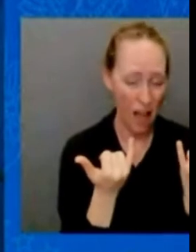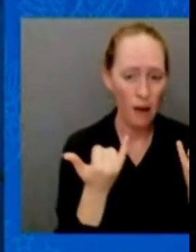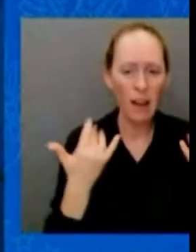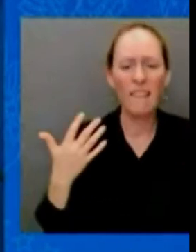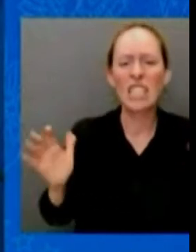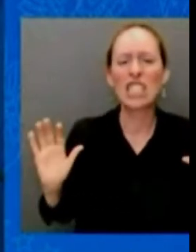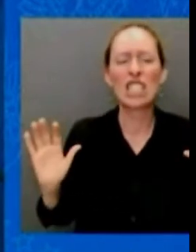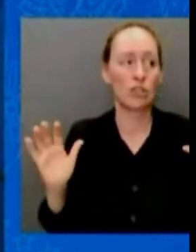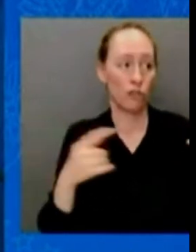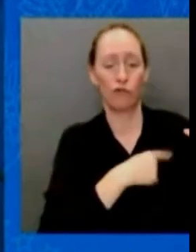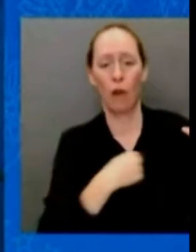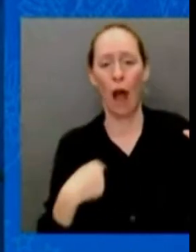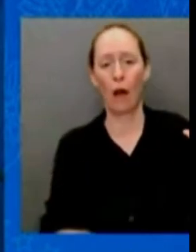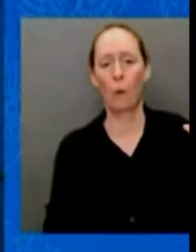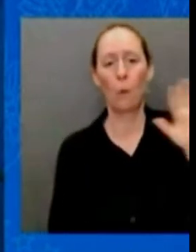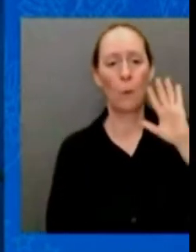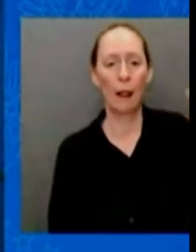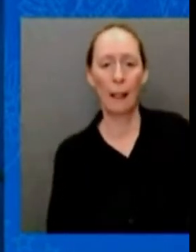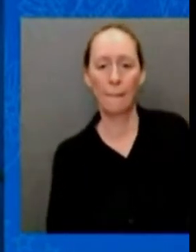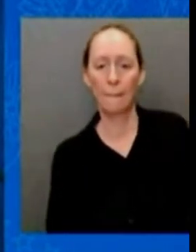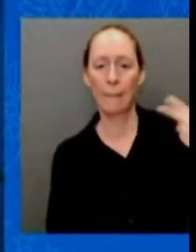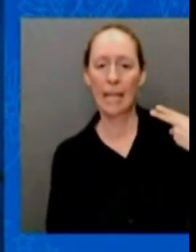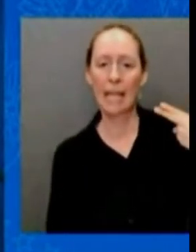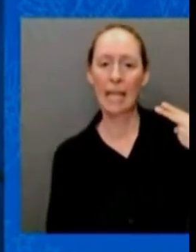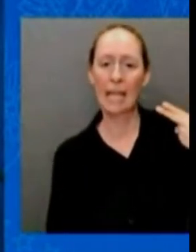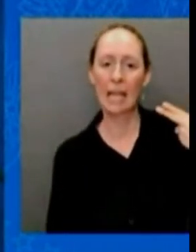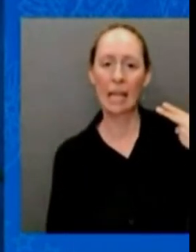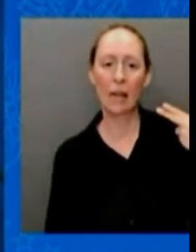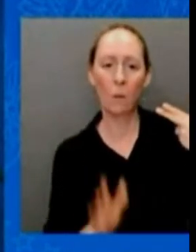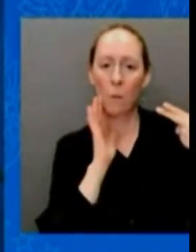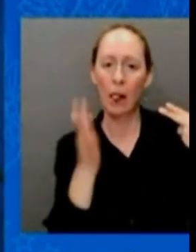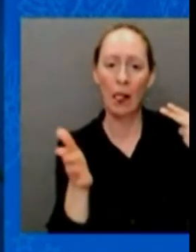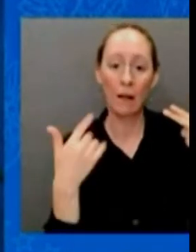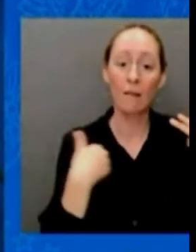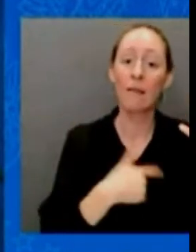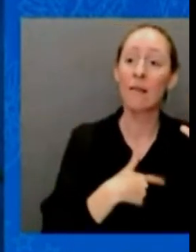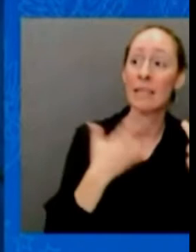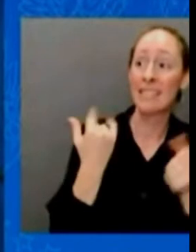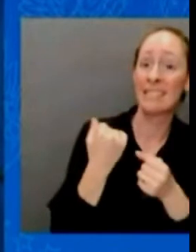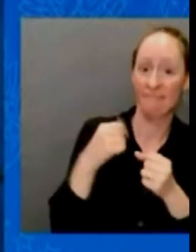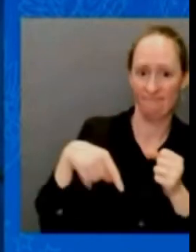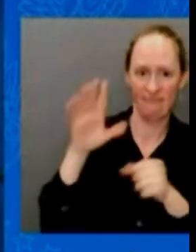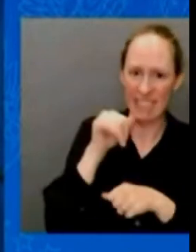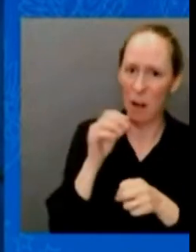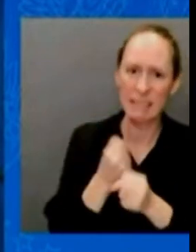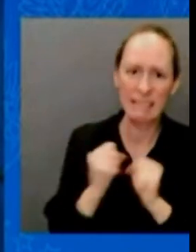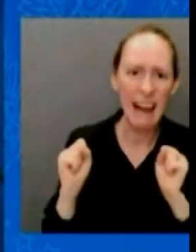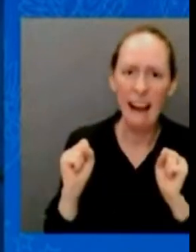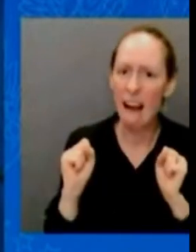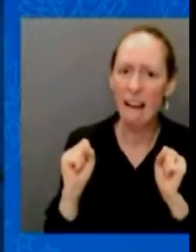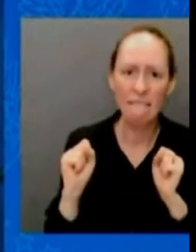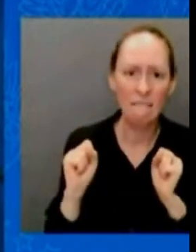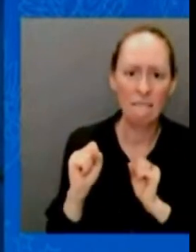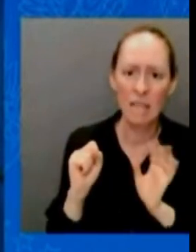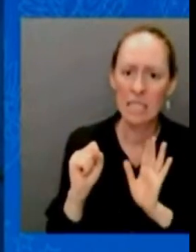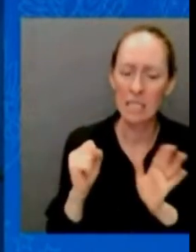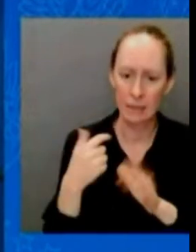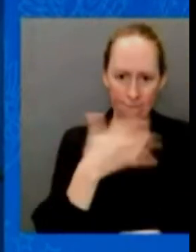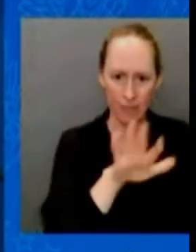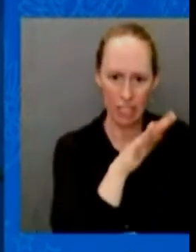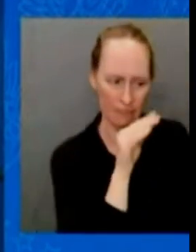got it done because of Senator Schumer's leadership. So this is the most important component to keep this country safe. Do